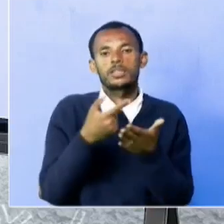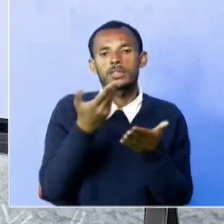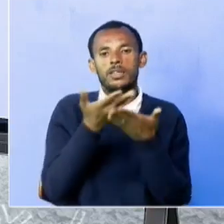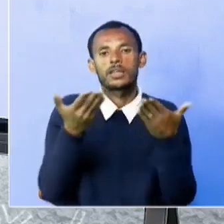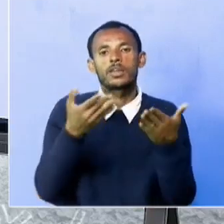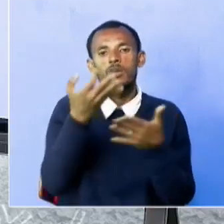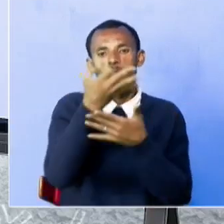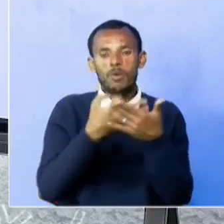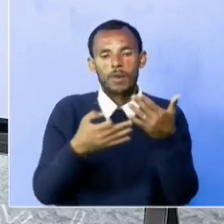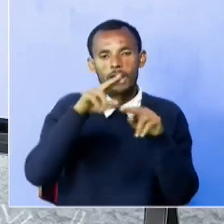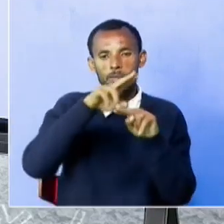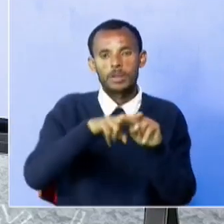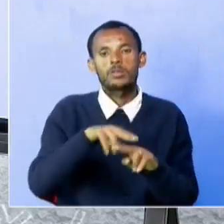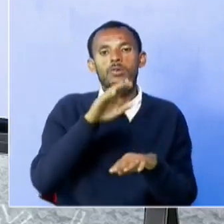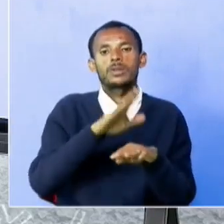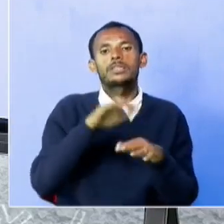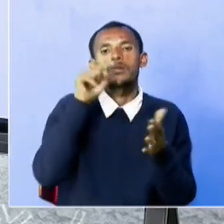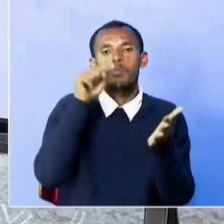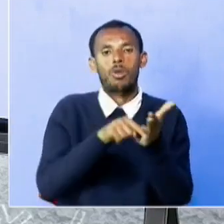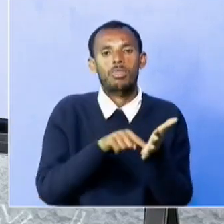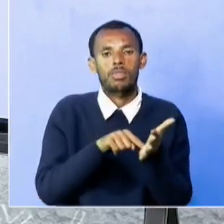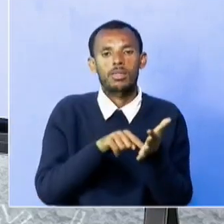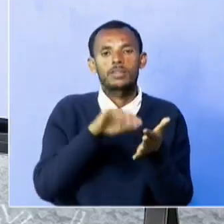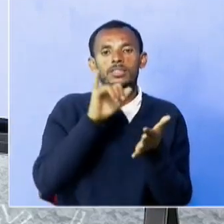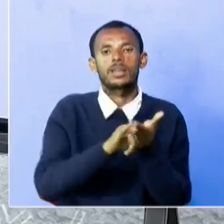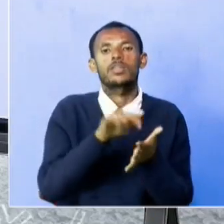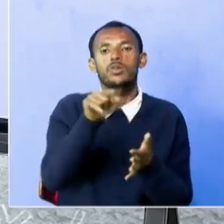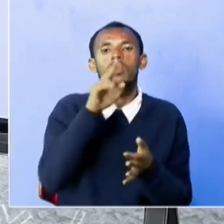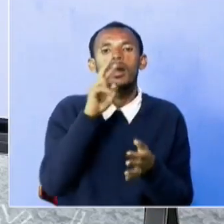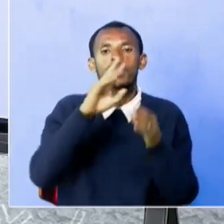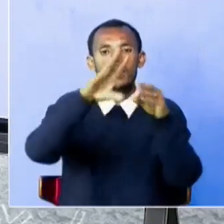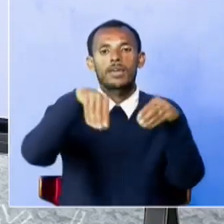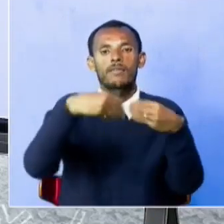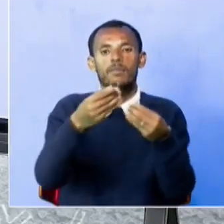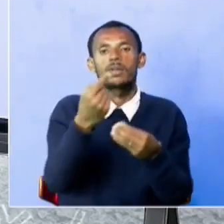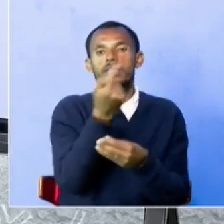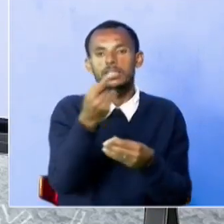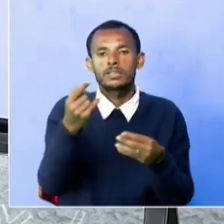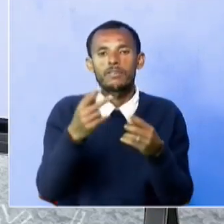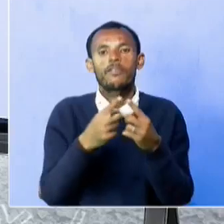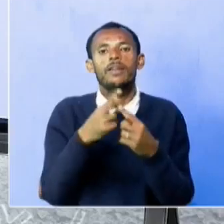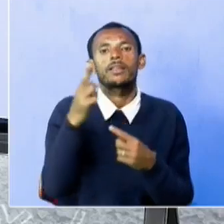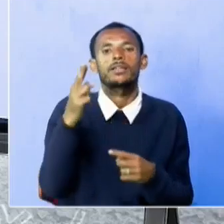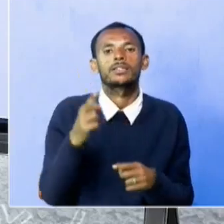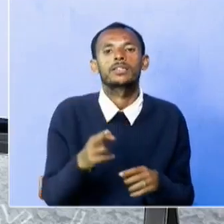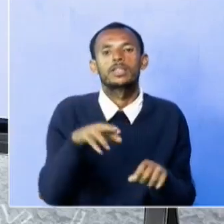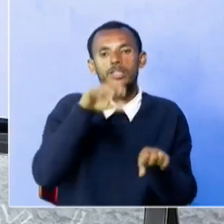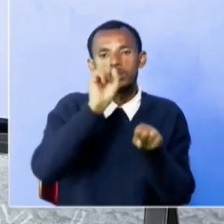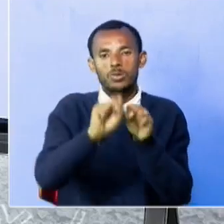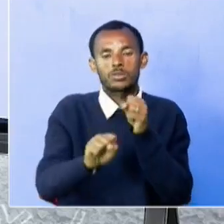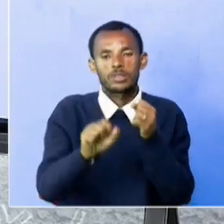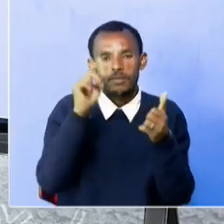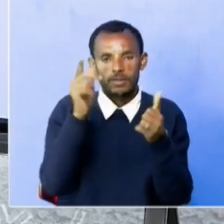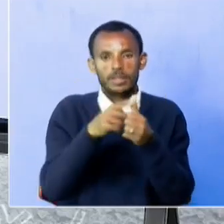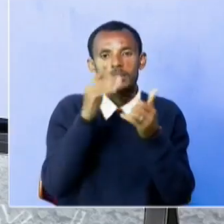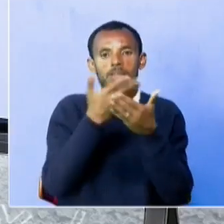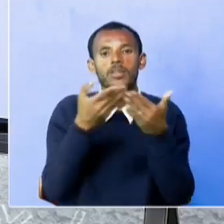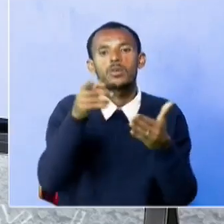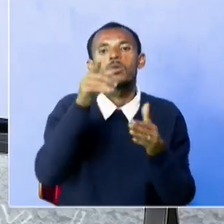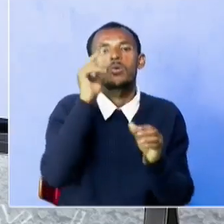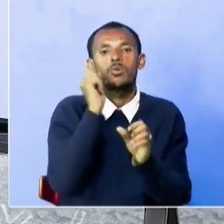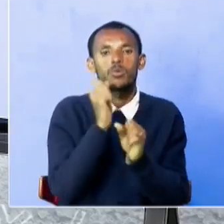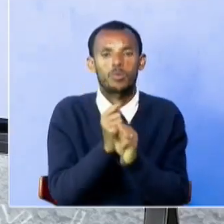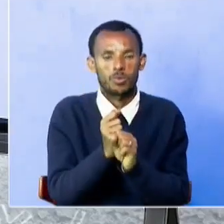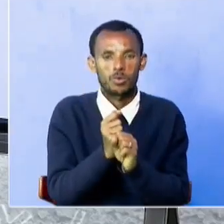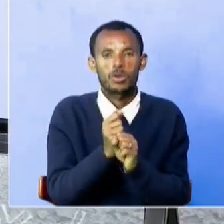is dependent on the points that you are given for each vertices, right? So the first thing that you need to do is